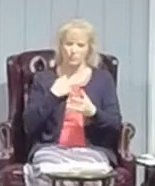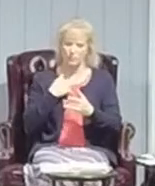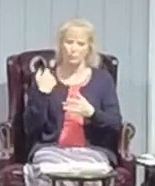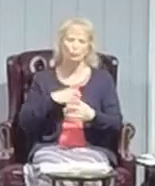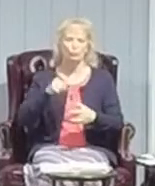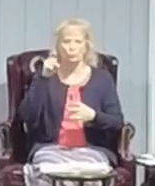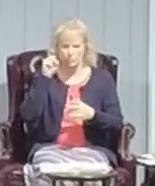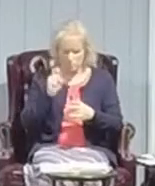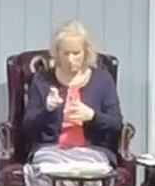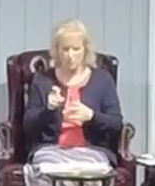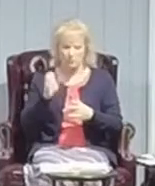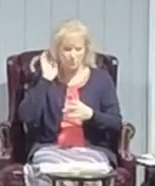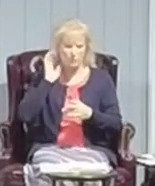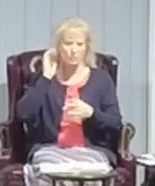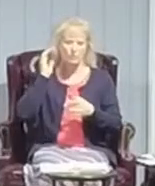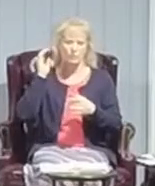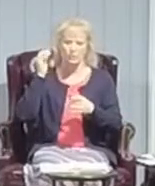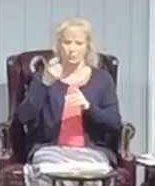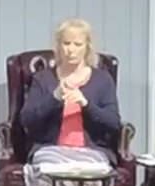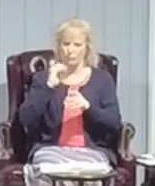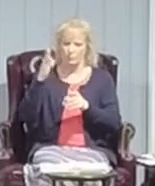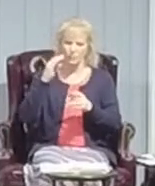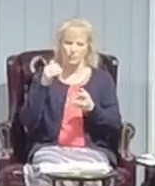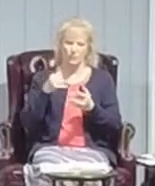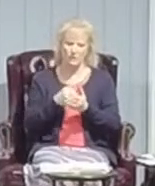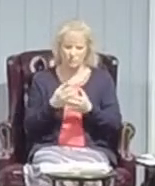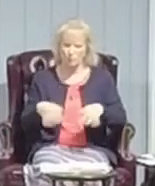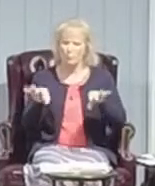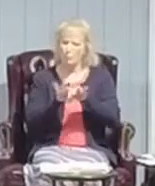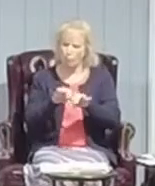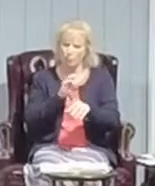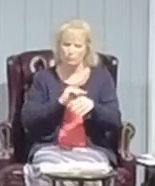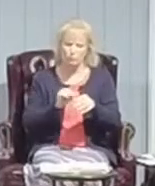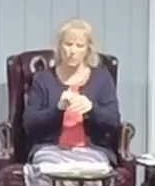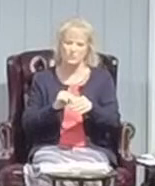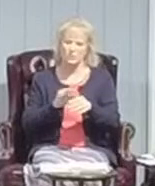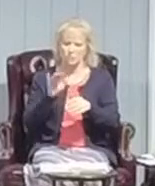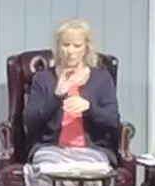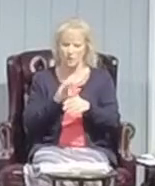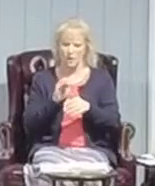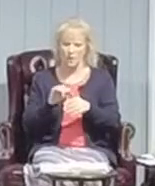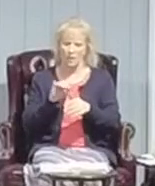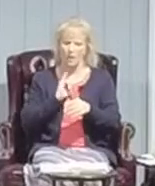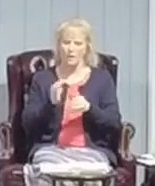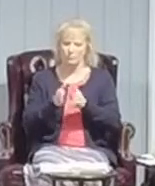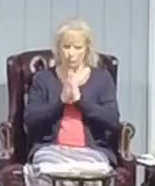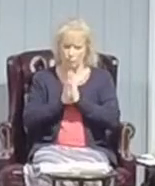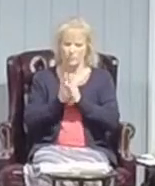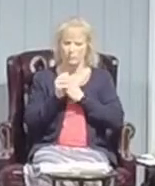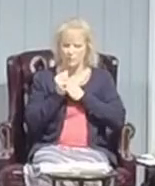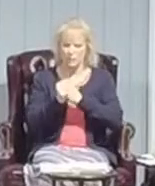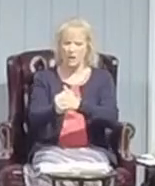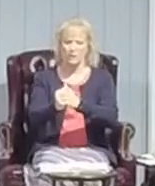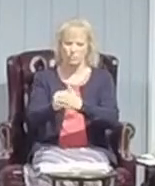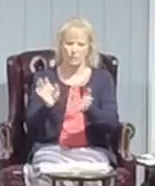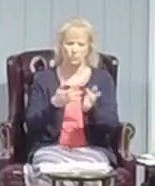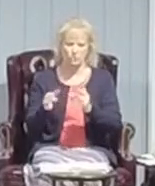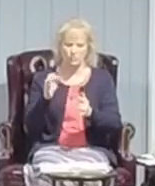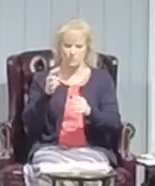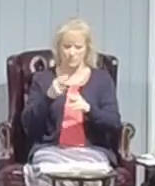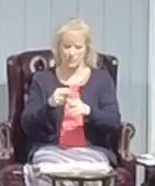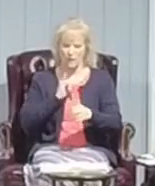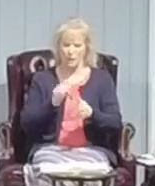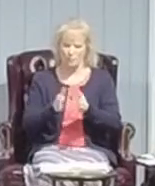from you. What an important message this is tonight, God. And so, Lord, I pray that you'd guide and direct. In Jesus' name I